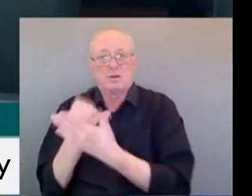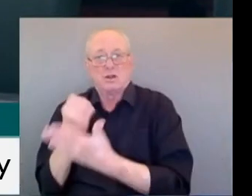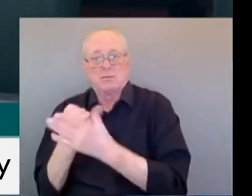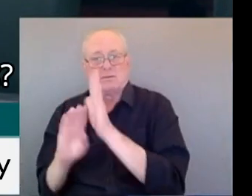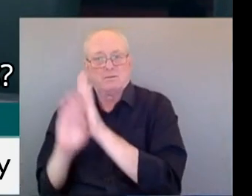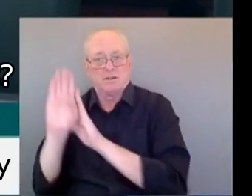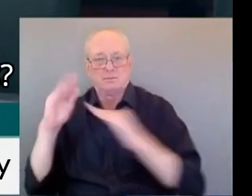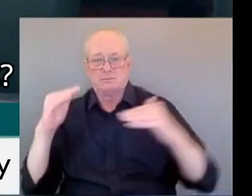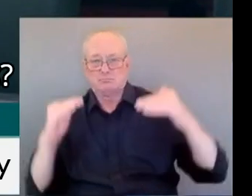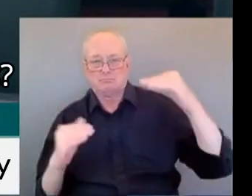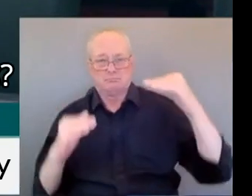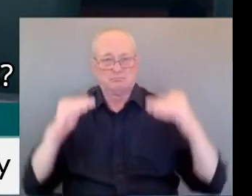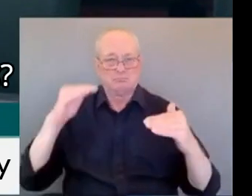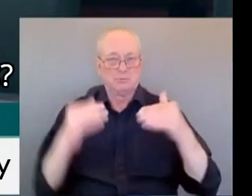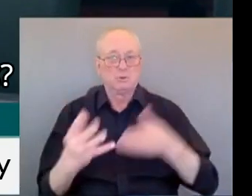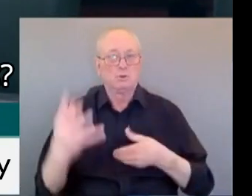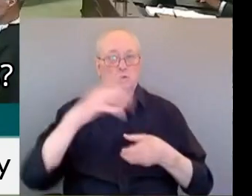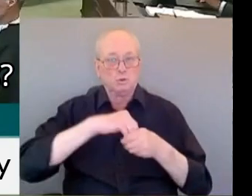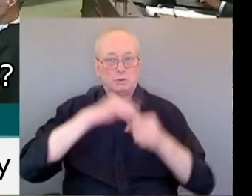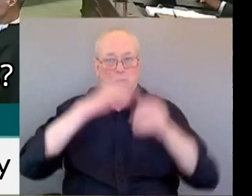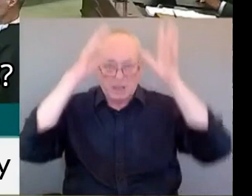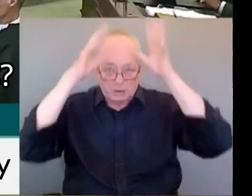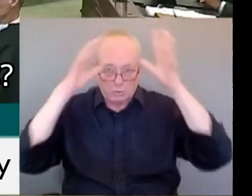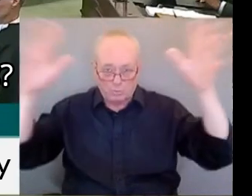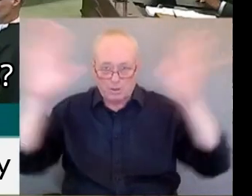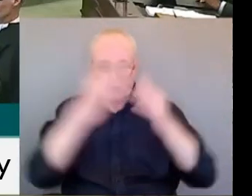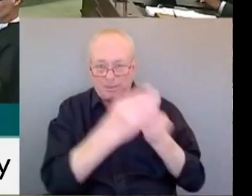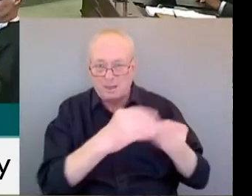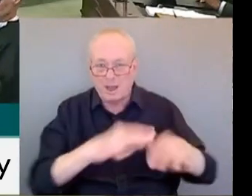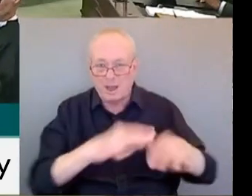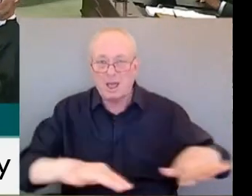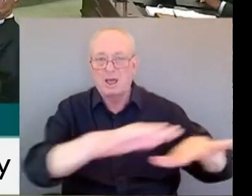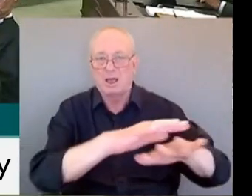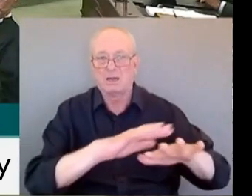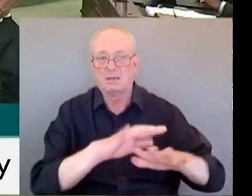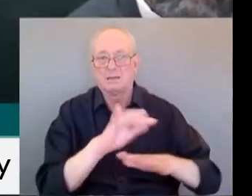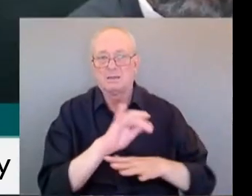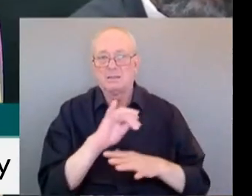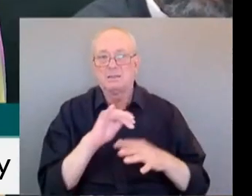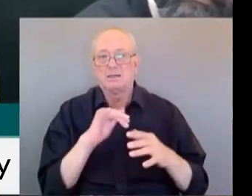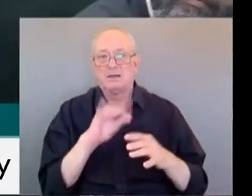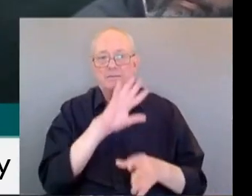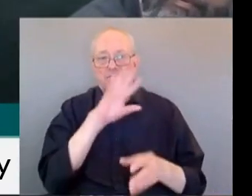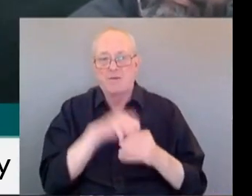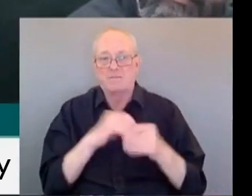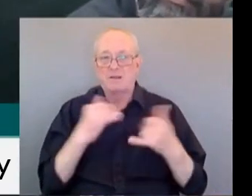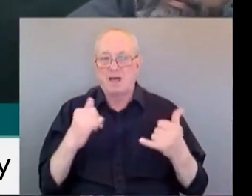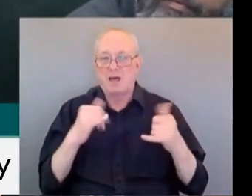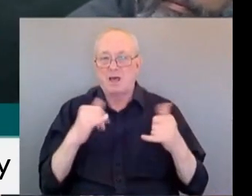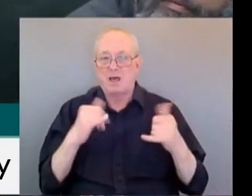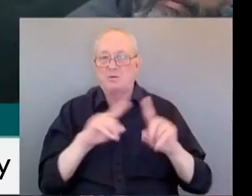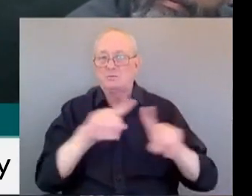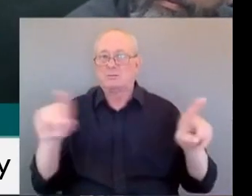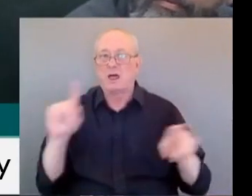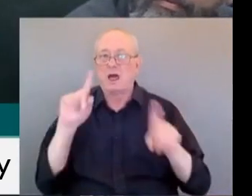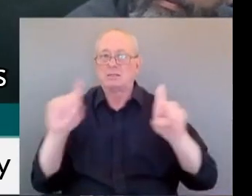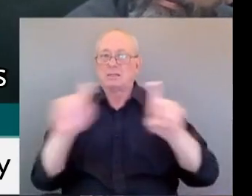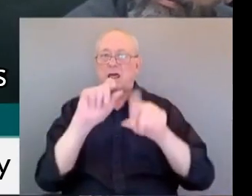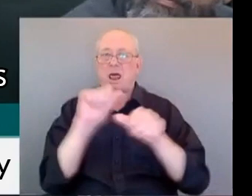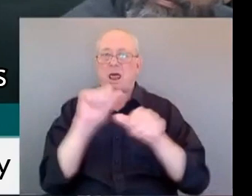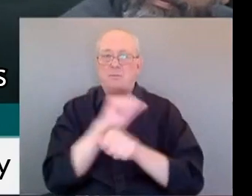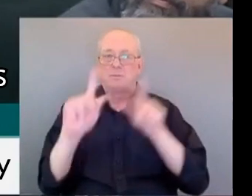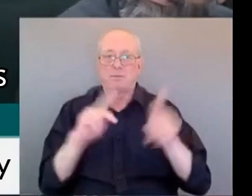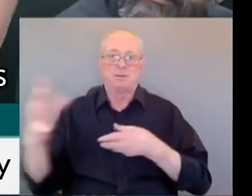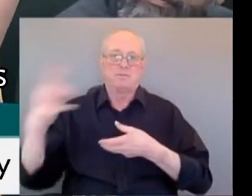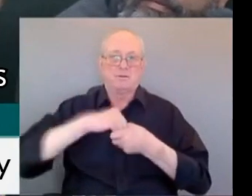now it's out there for Albertans for engagement. The Honourable Member for Banff-Kananaskis. Here's the goal here, Mr. Speaker, is to